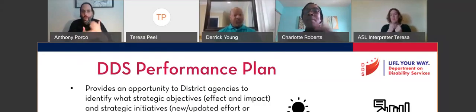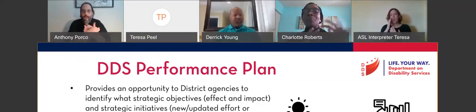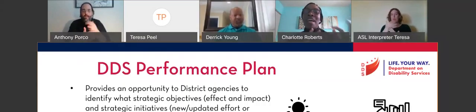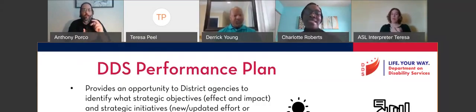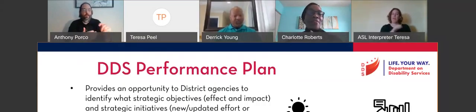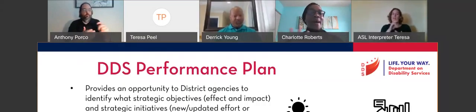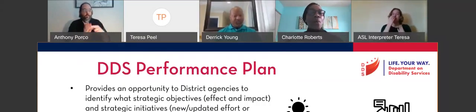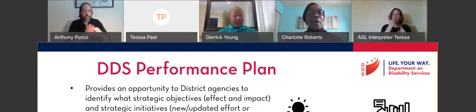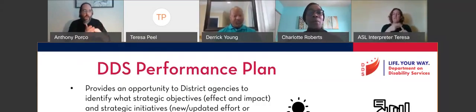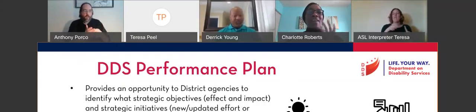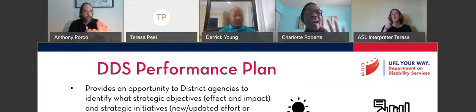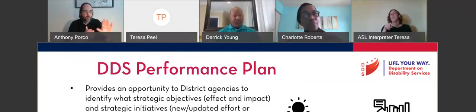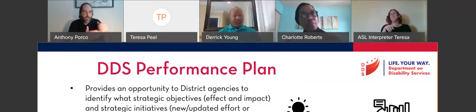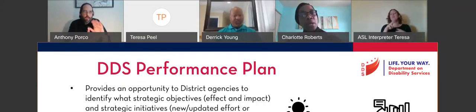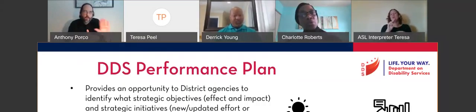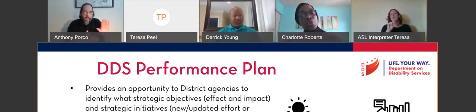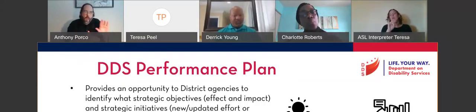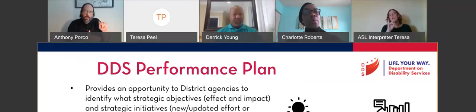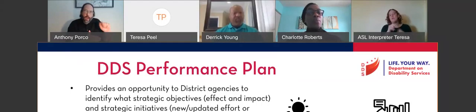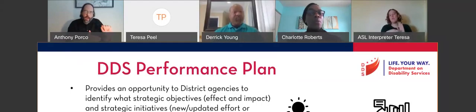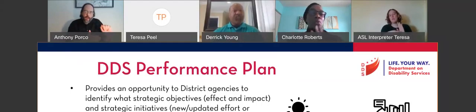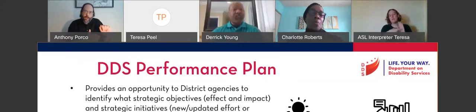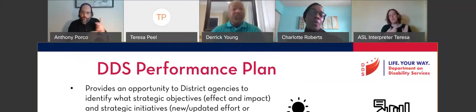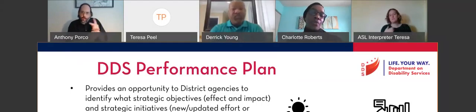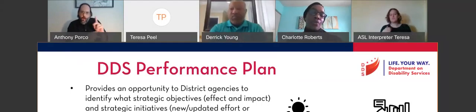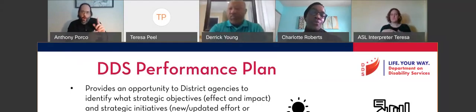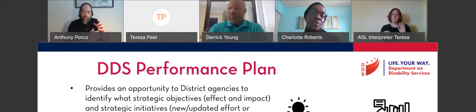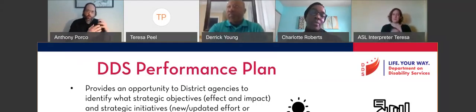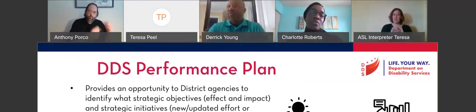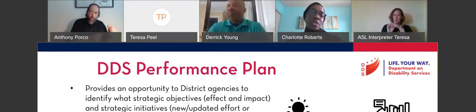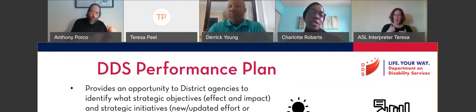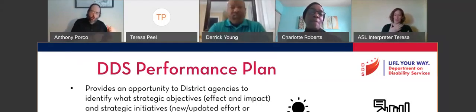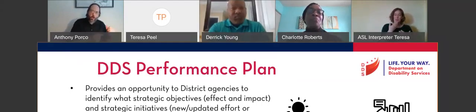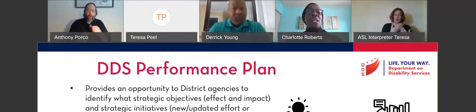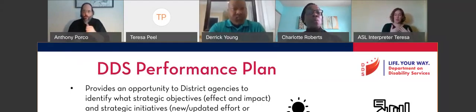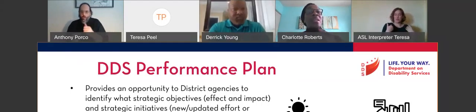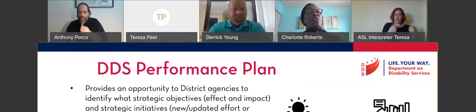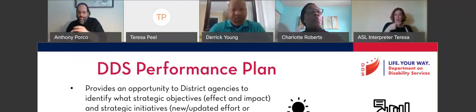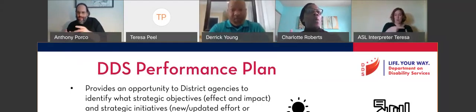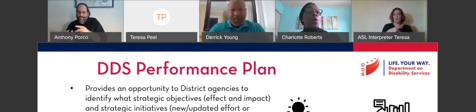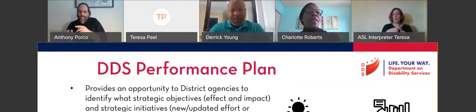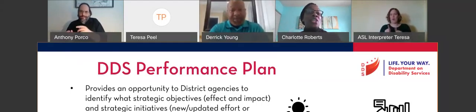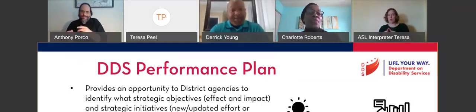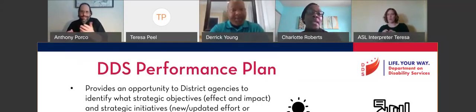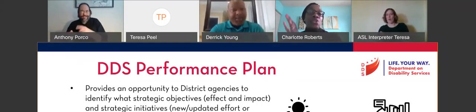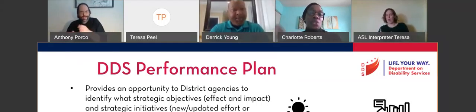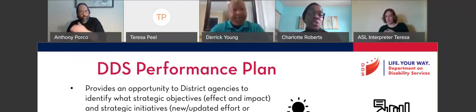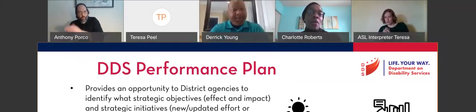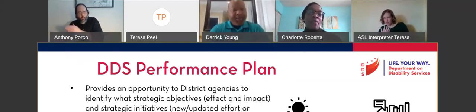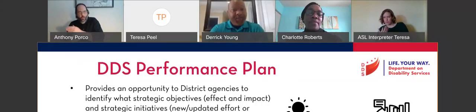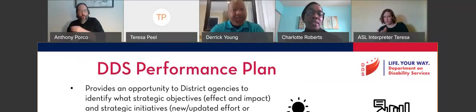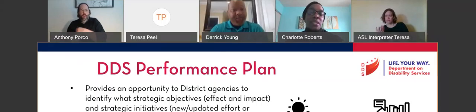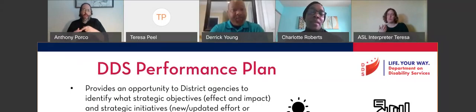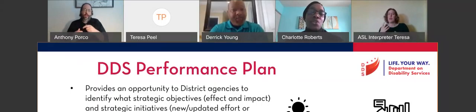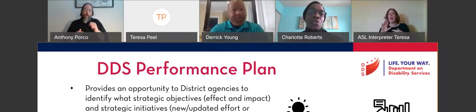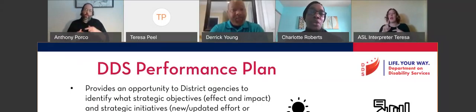representatives, identify where we have strong points, but also points for growth and opportunity. And then we have to report all that justification to the